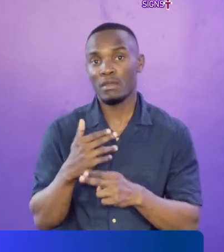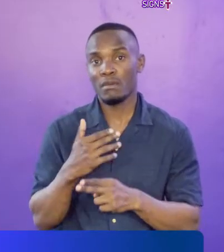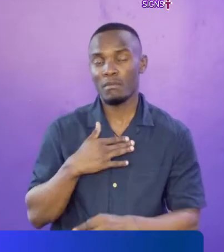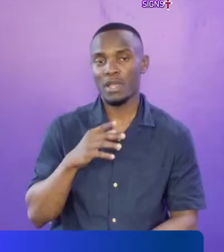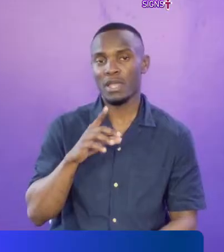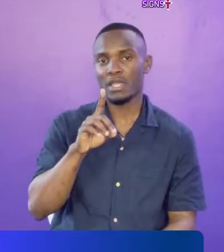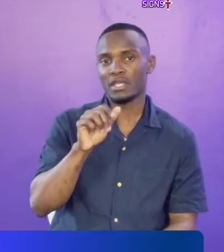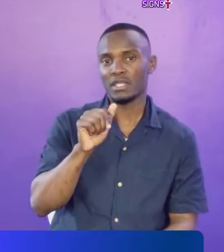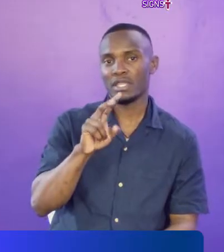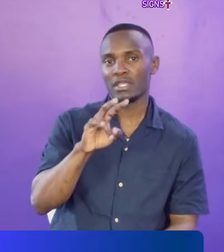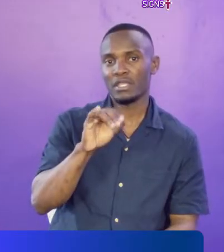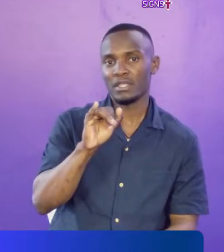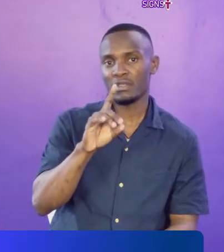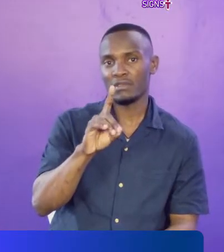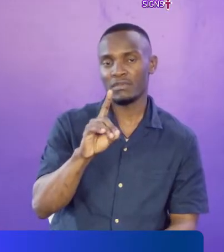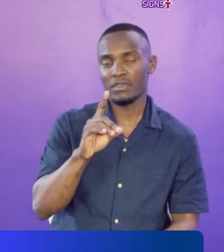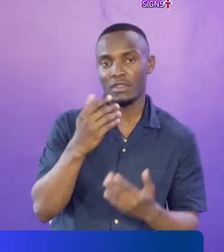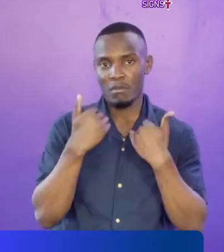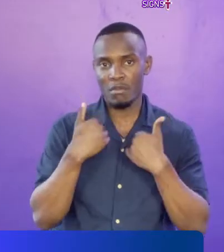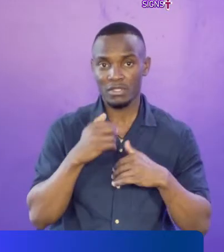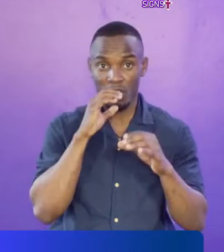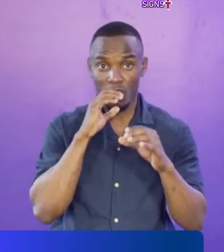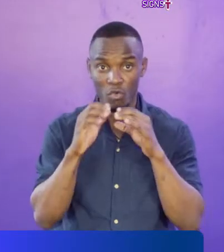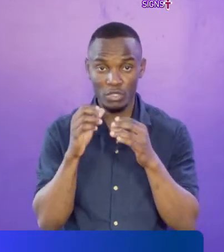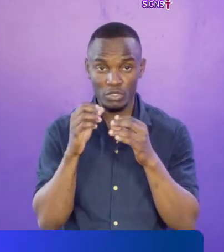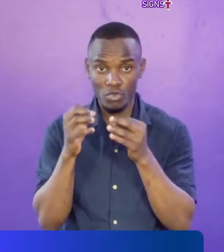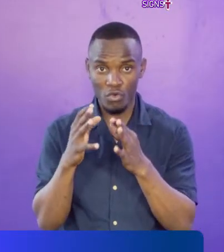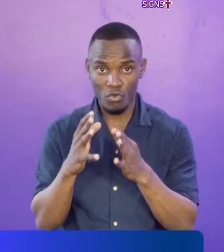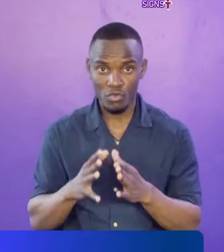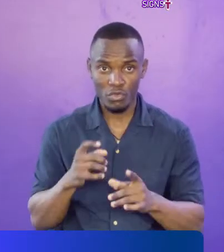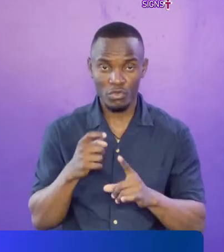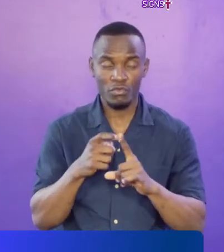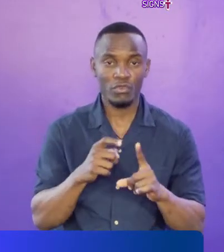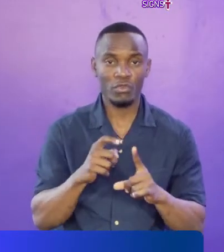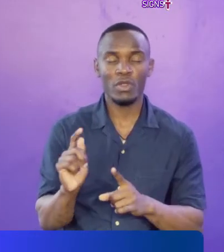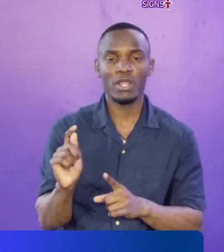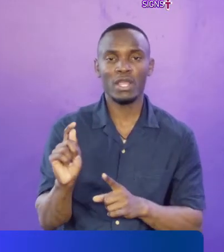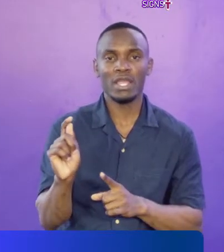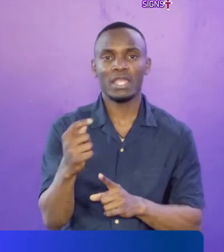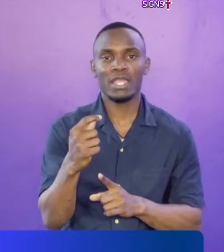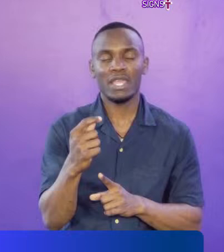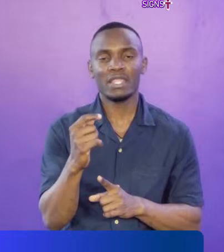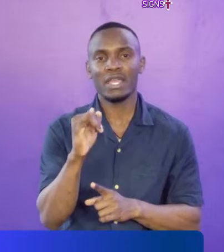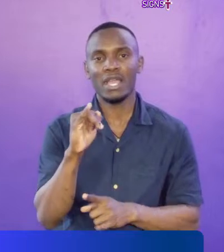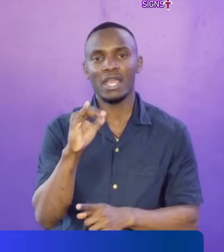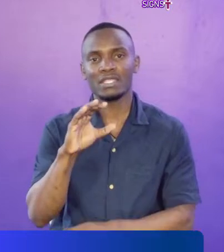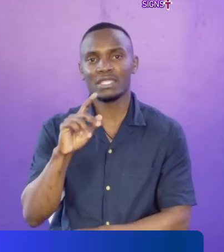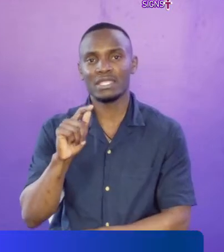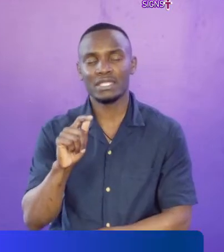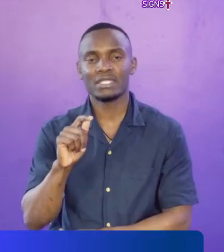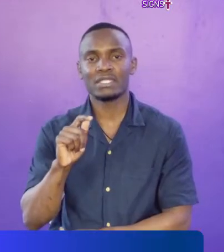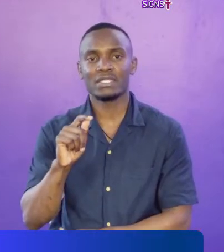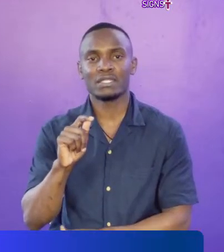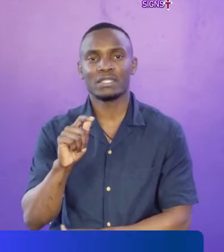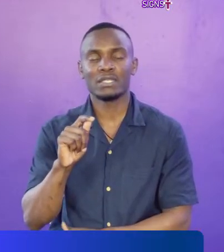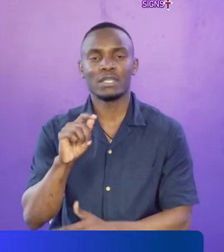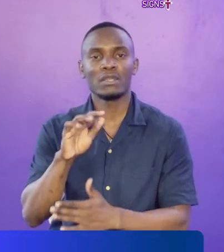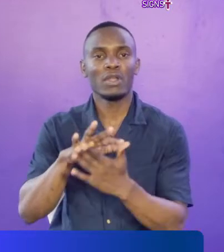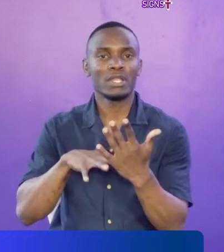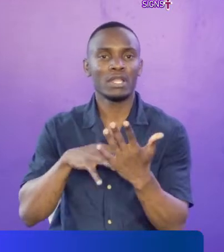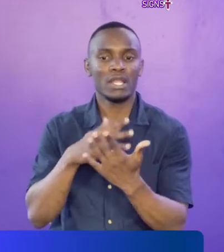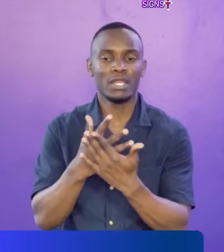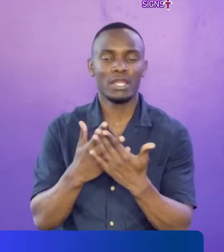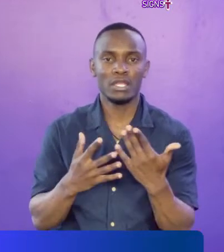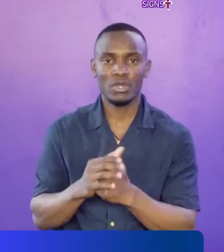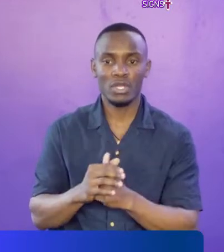Indeje. I am the communications officer for the Kenya ICT Action Network, that is Kictanet. Yeah. And Kictanet is a